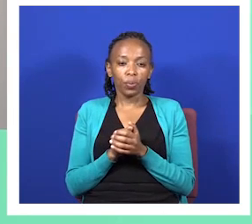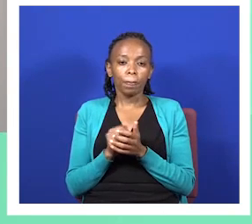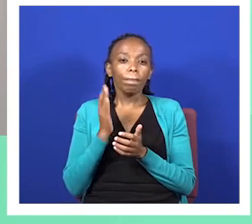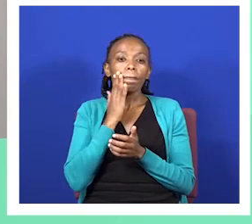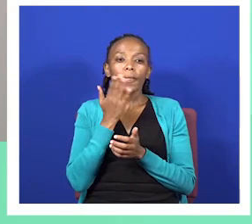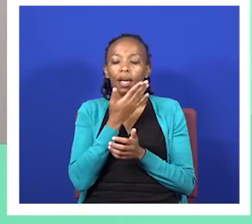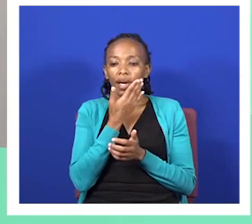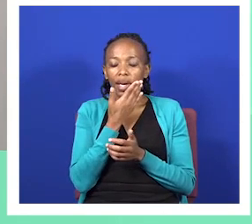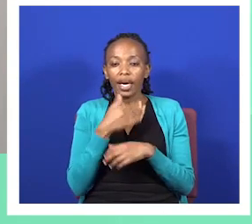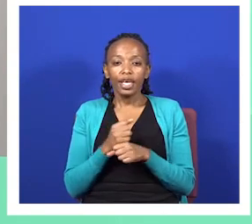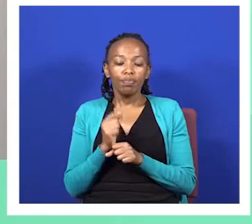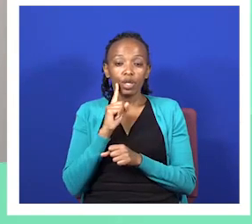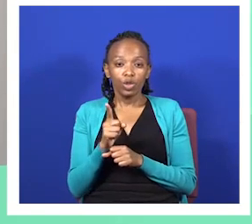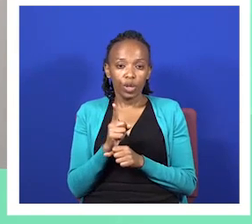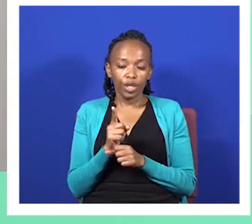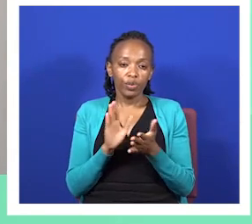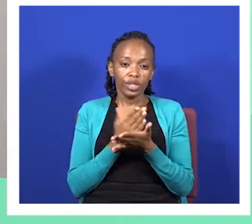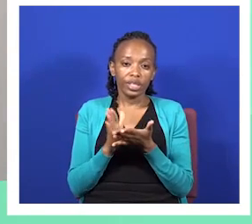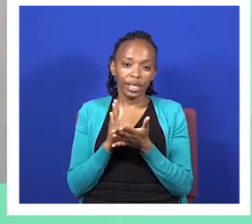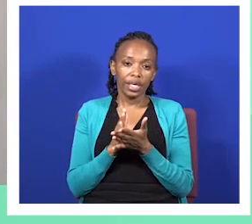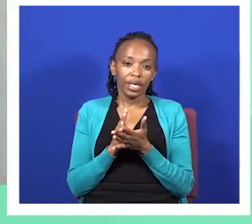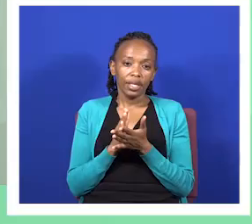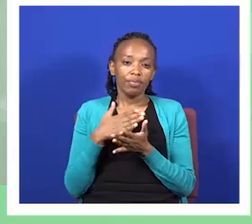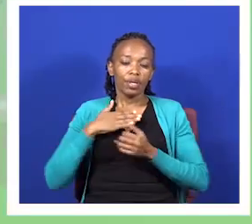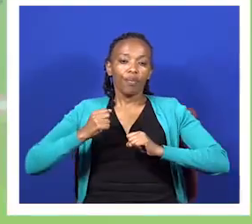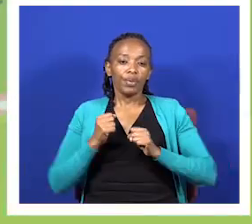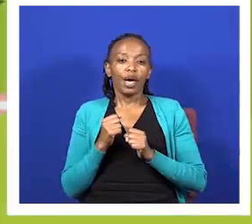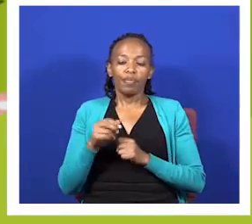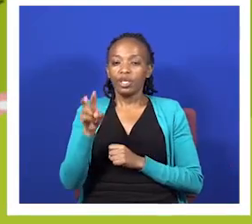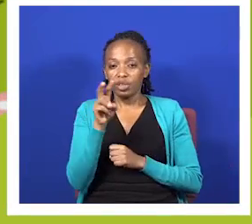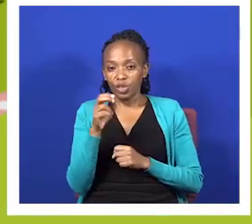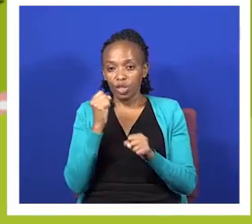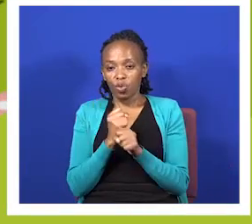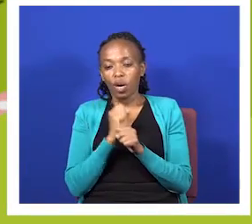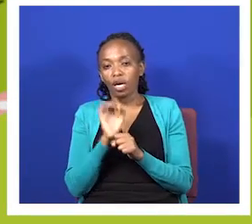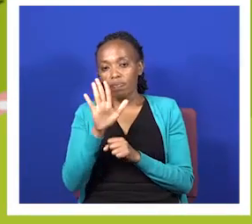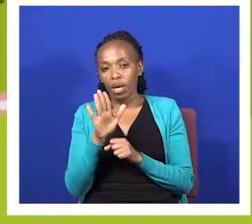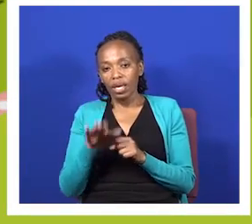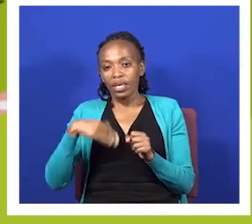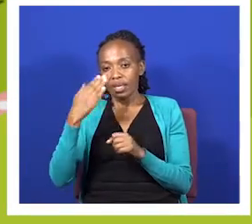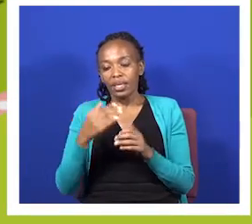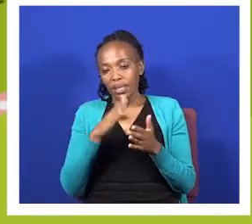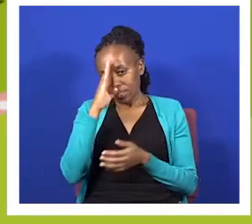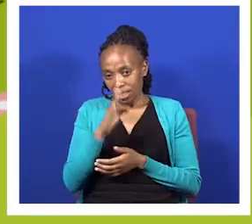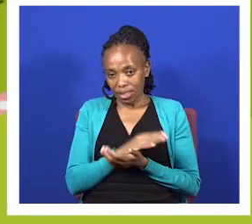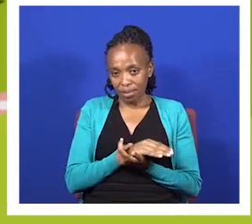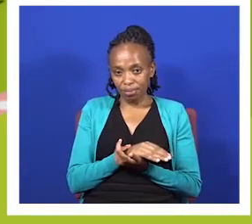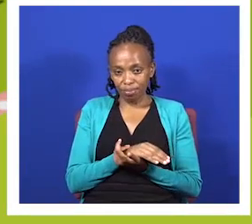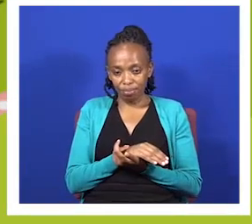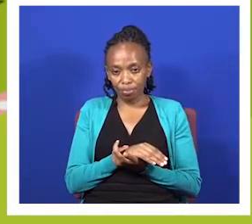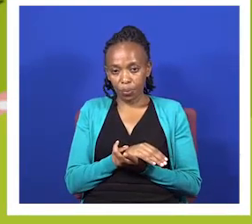ahead, color, and make sure you share it. I'd be happy to see your work next